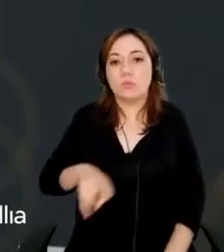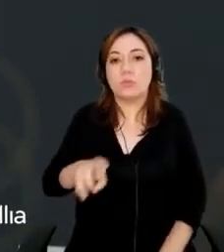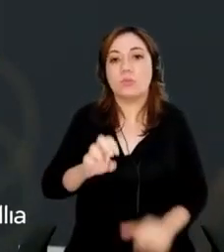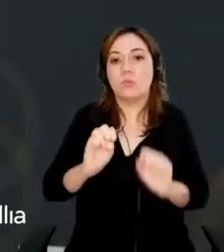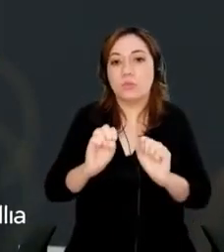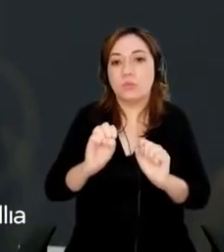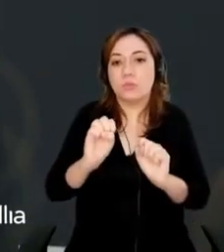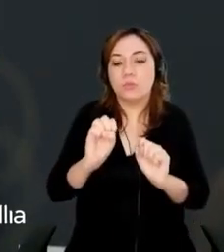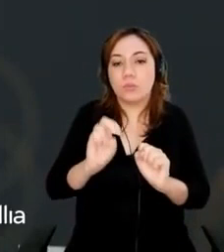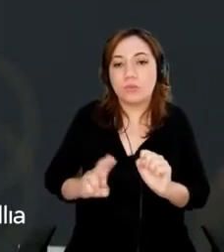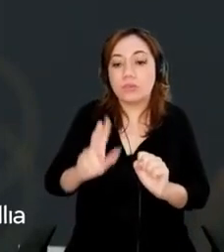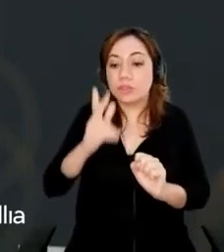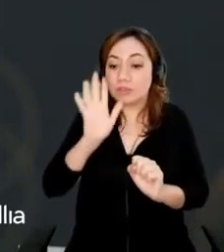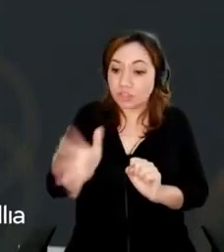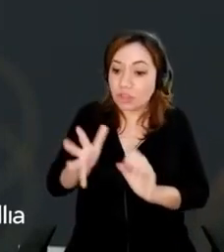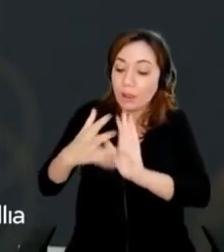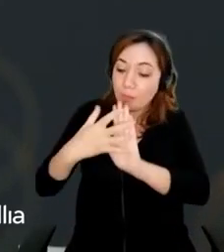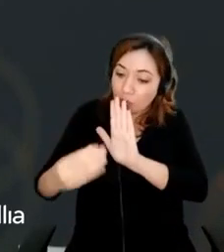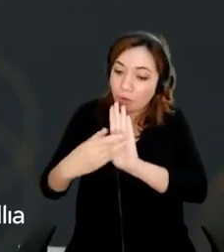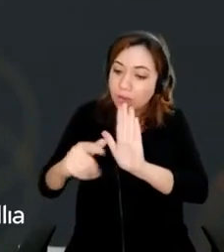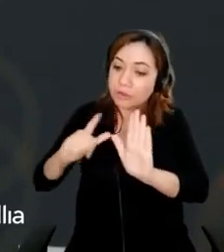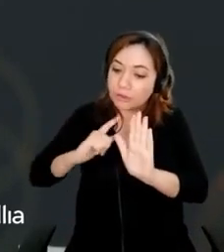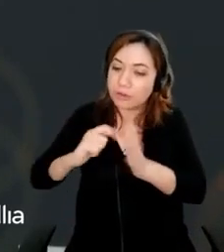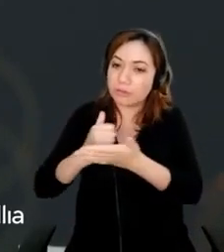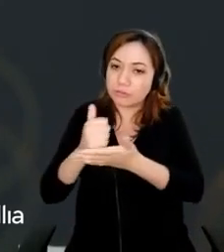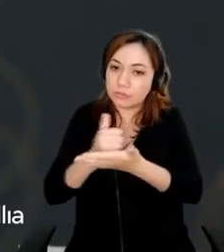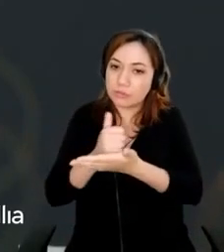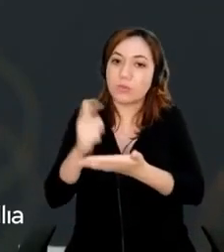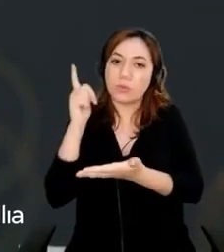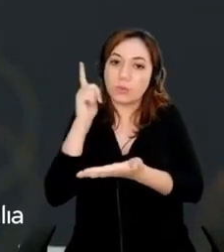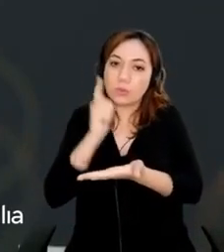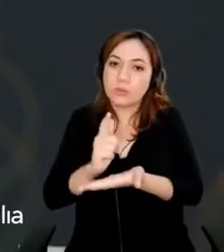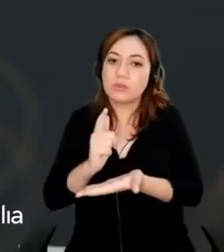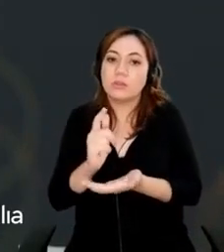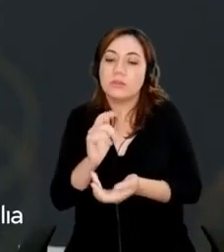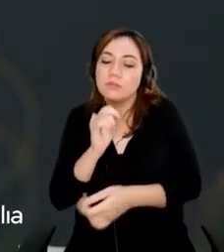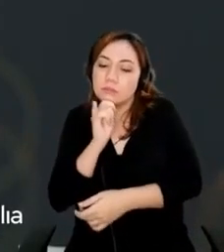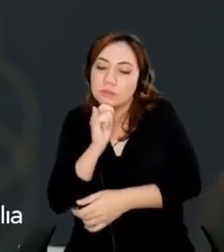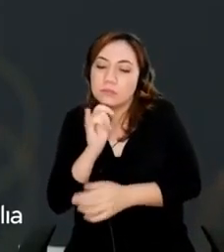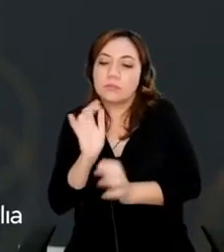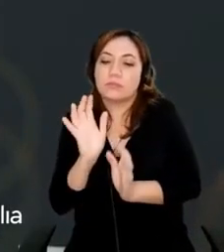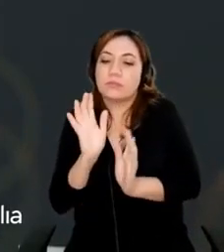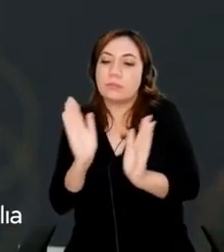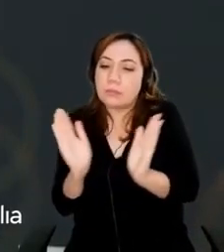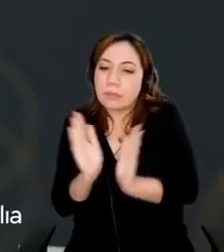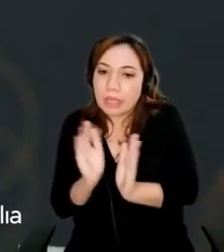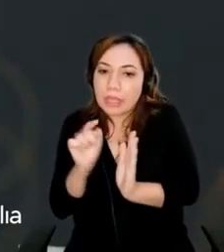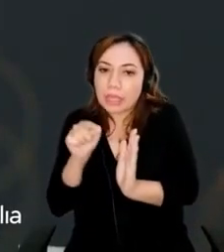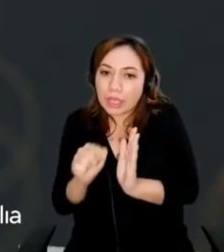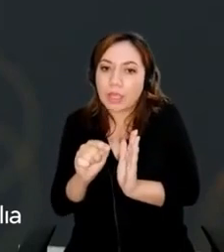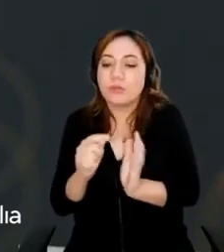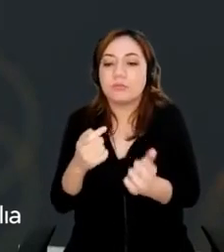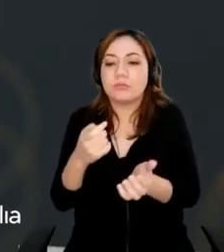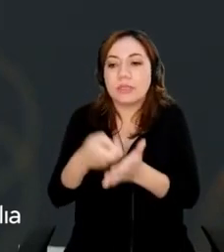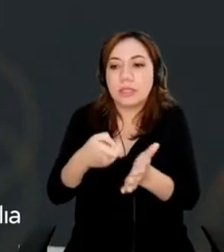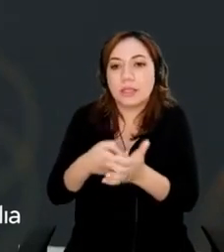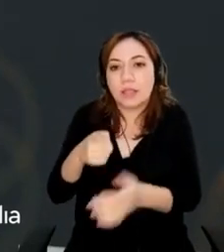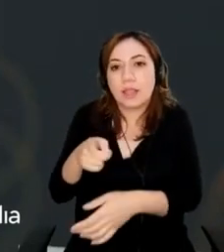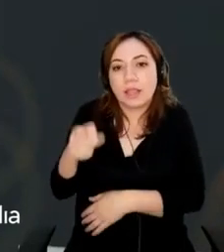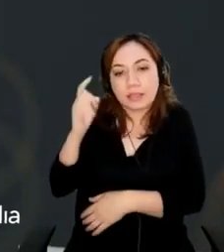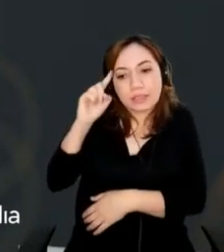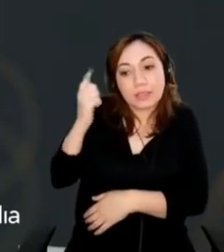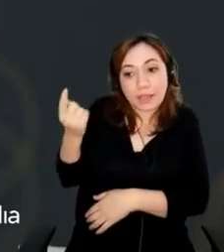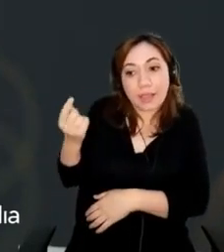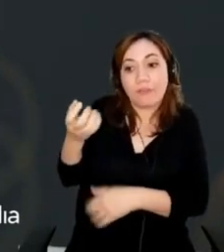foundation model to conduct small-scale experiments to try to prove out ideas using AI.